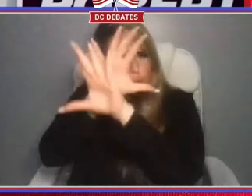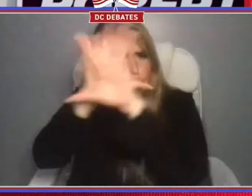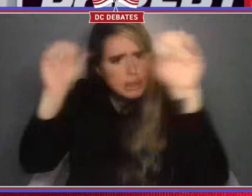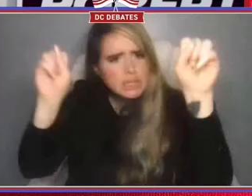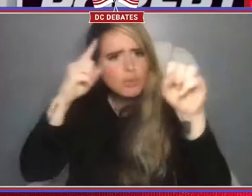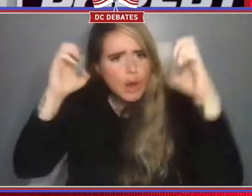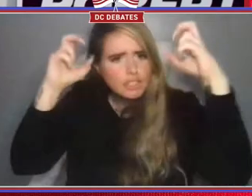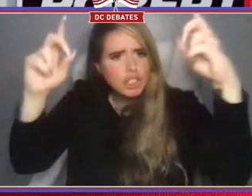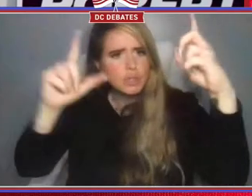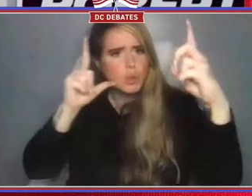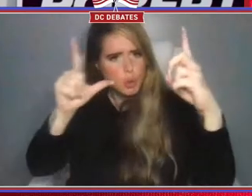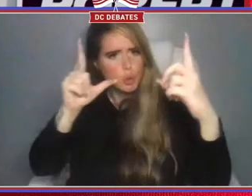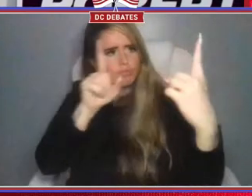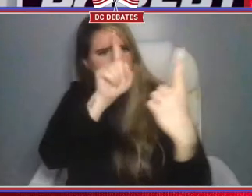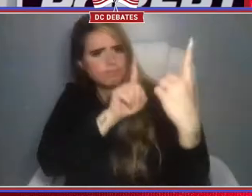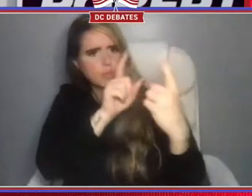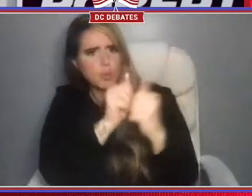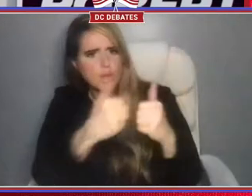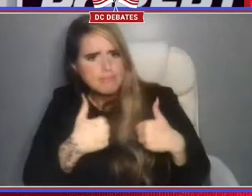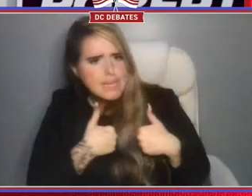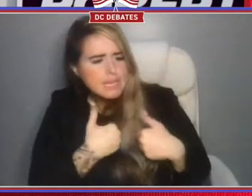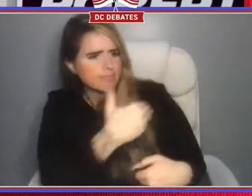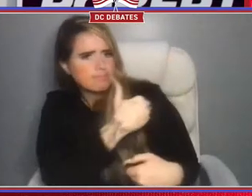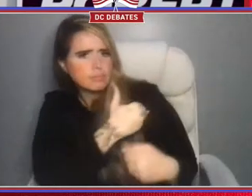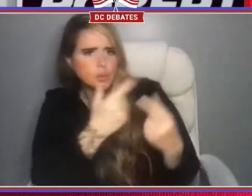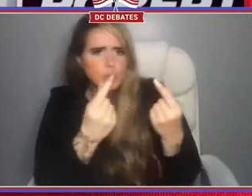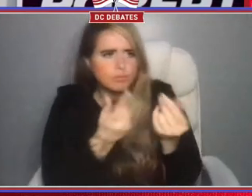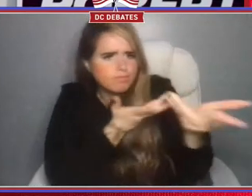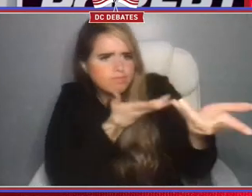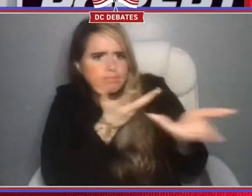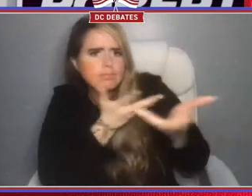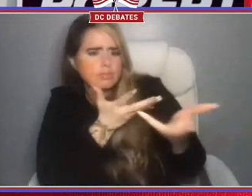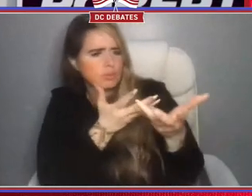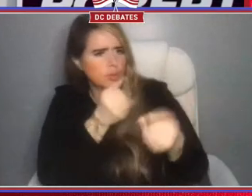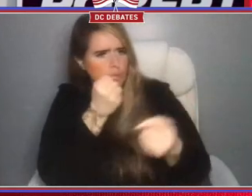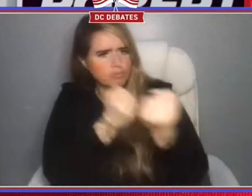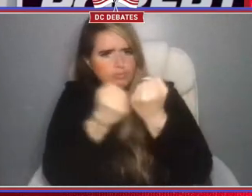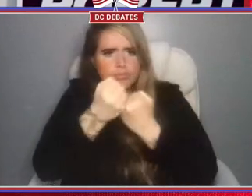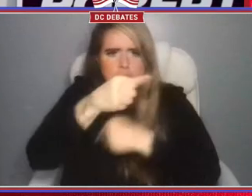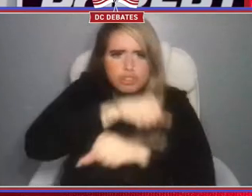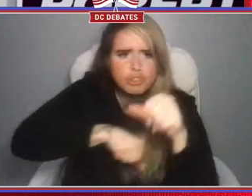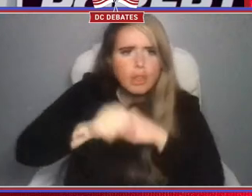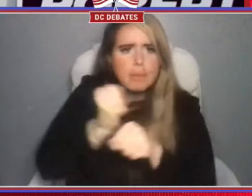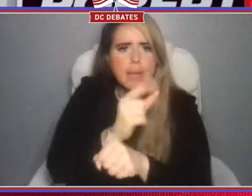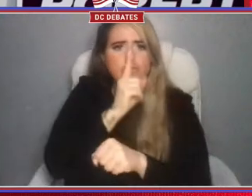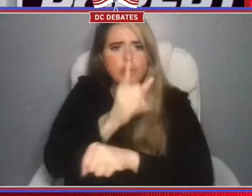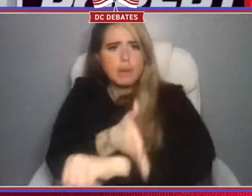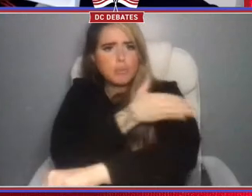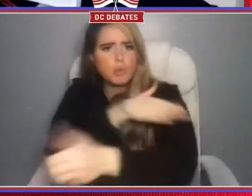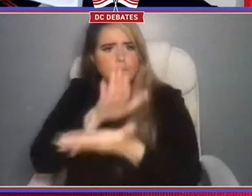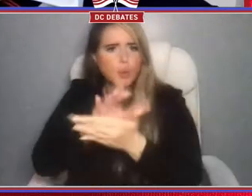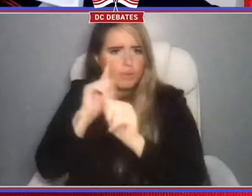accountable to the vision for public education and for improving schools for every student.